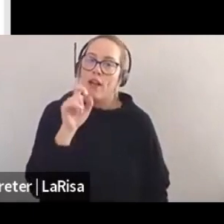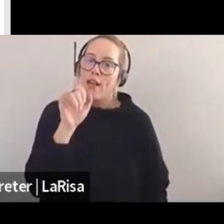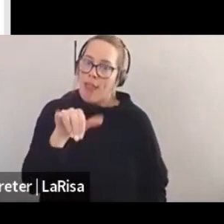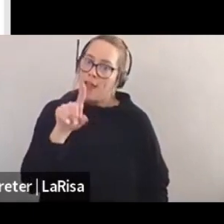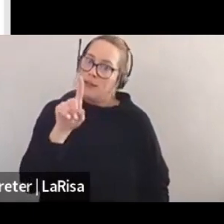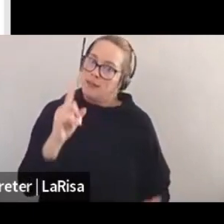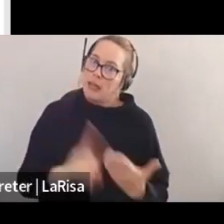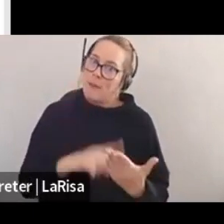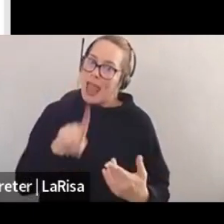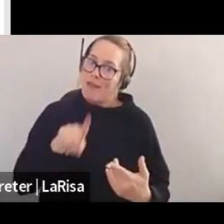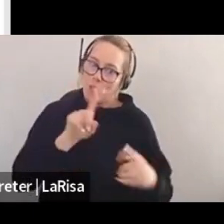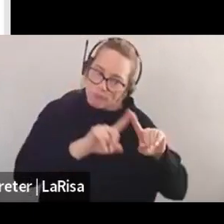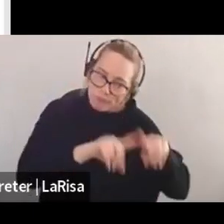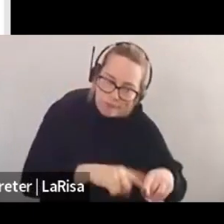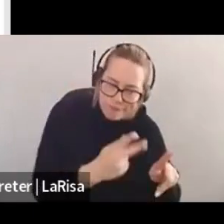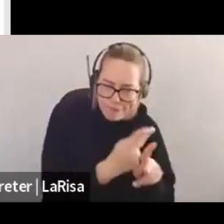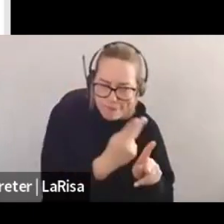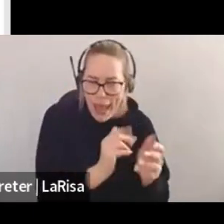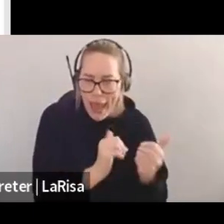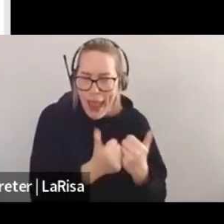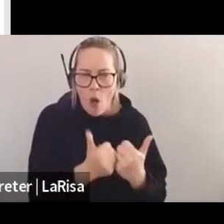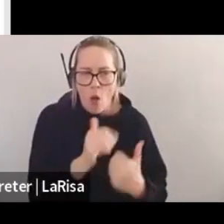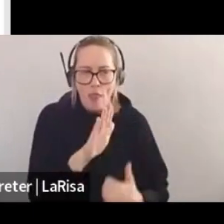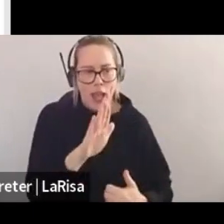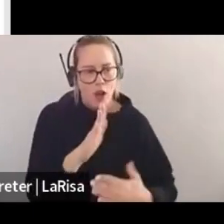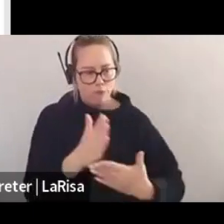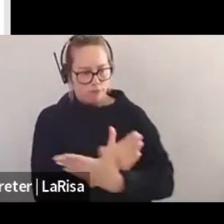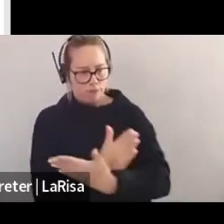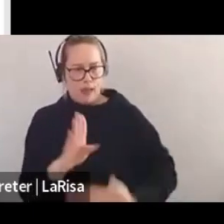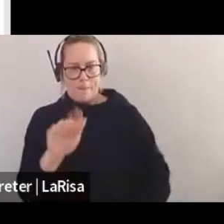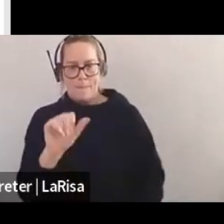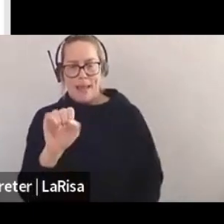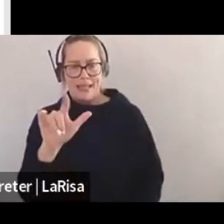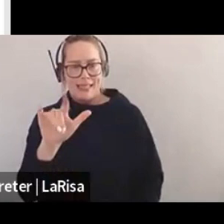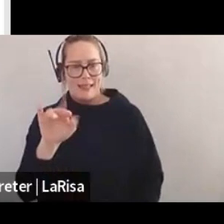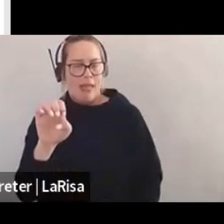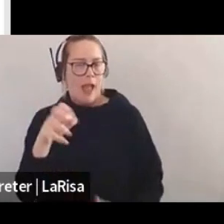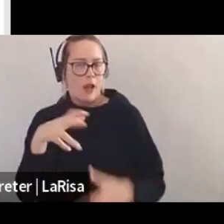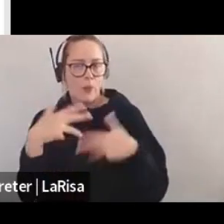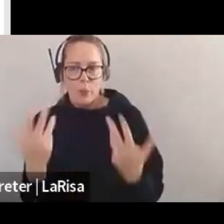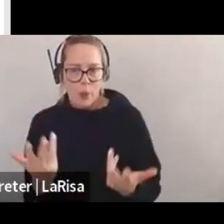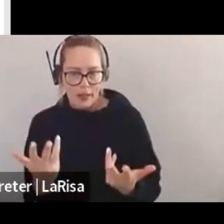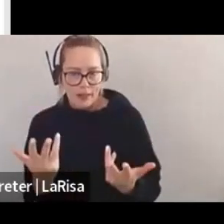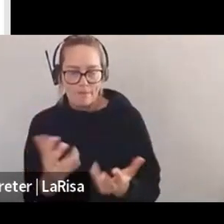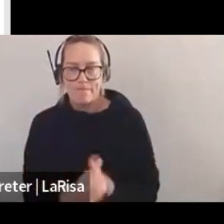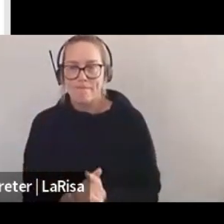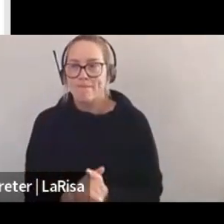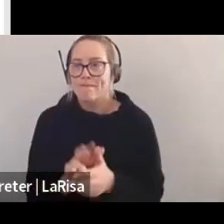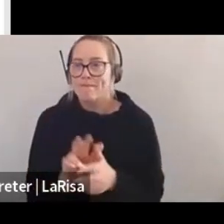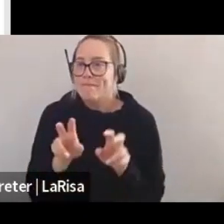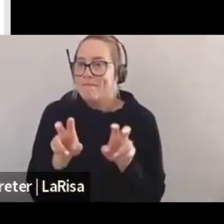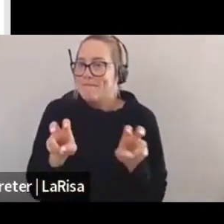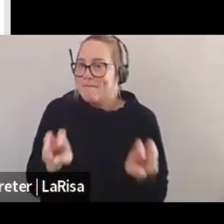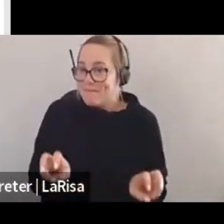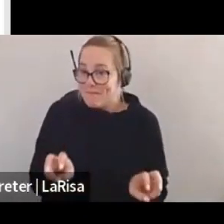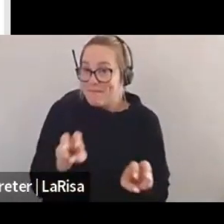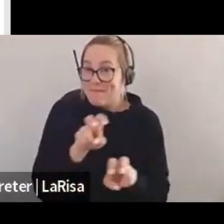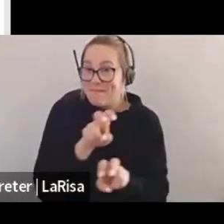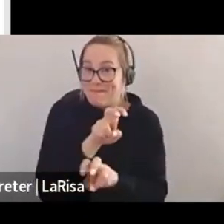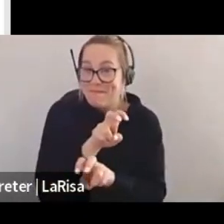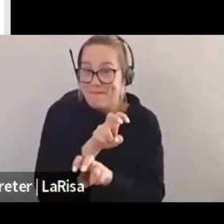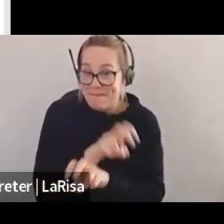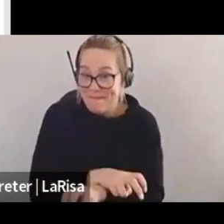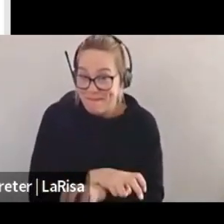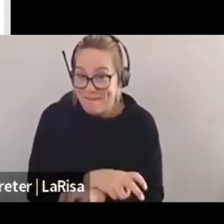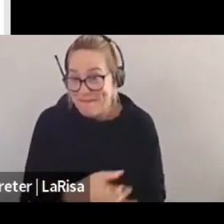times is what we default back to in our individualized approaches to understanding what a person's baseline calorie needs